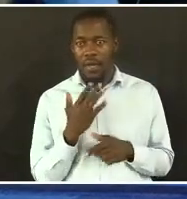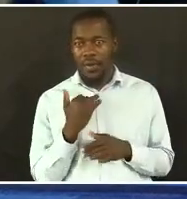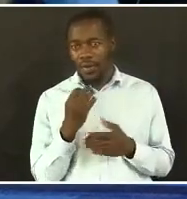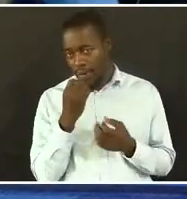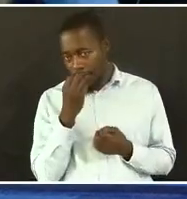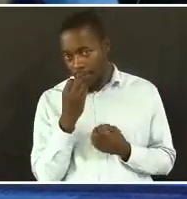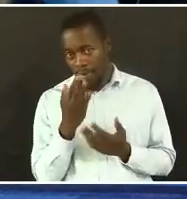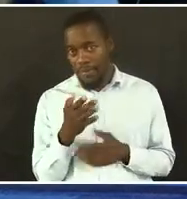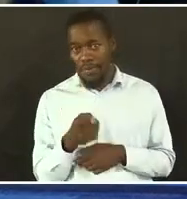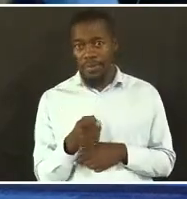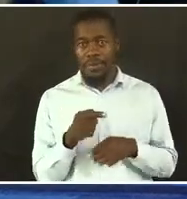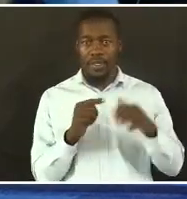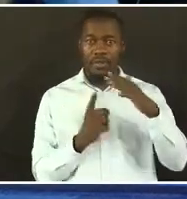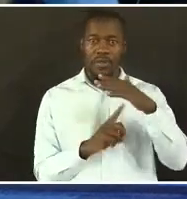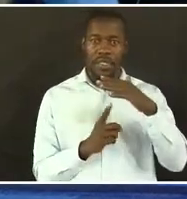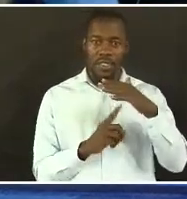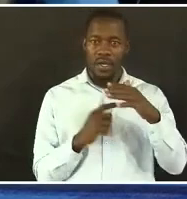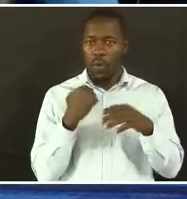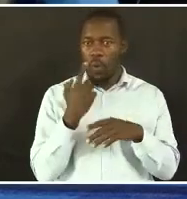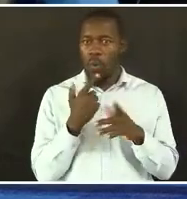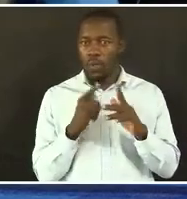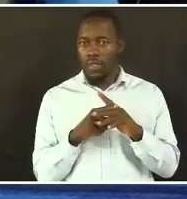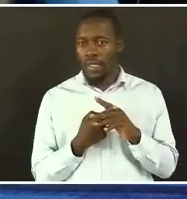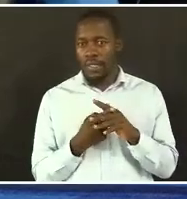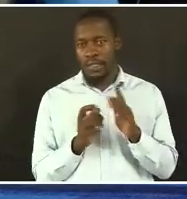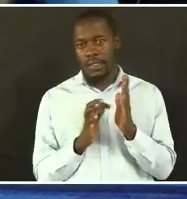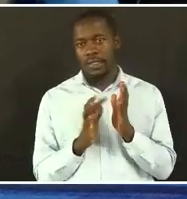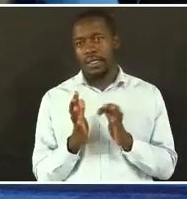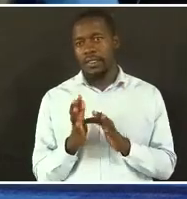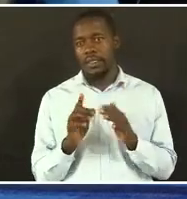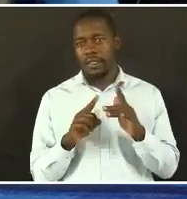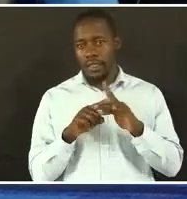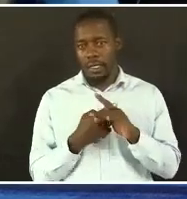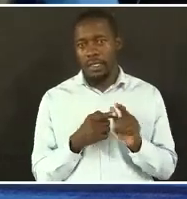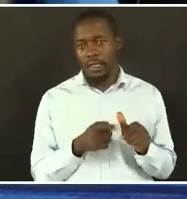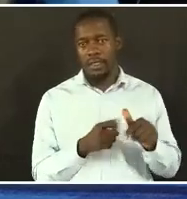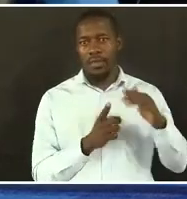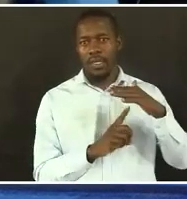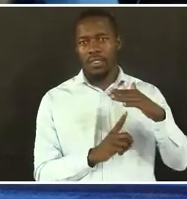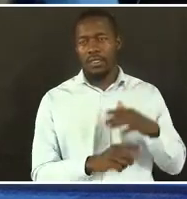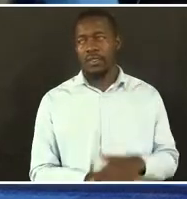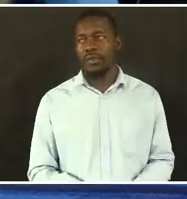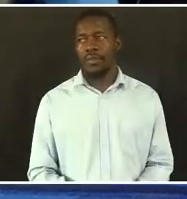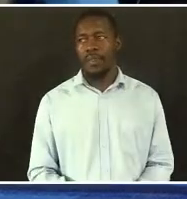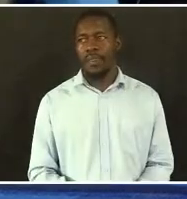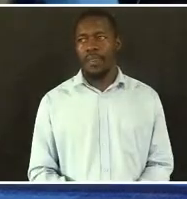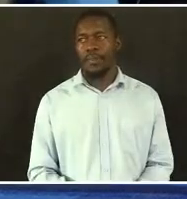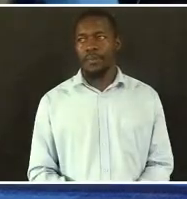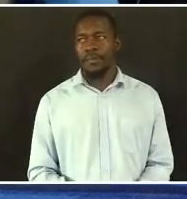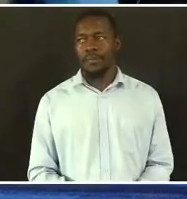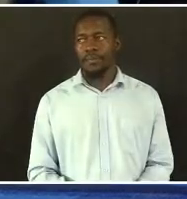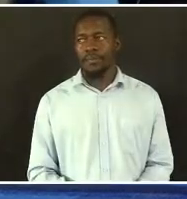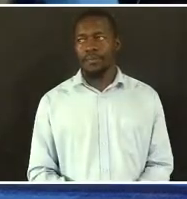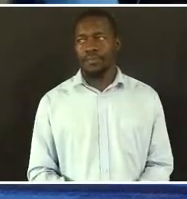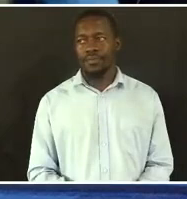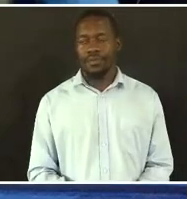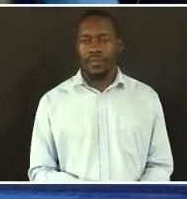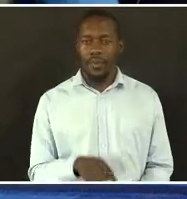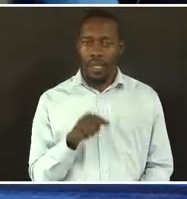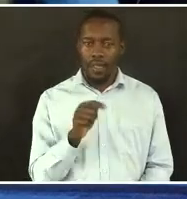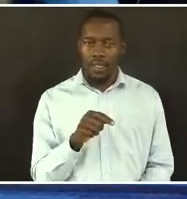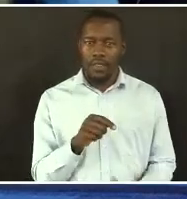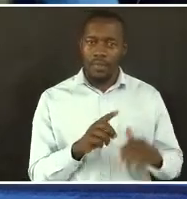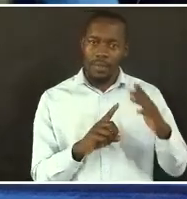was initiated by Christ himself. And I just want to emphasize what Elder Chief has said. This ministry